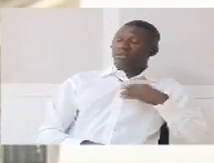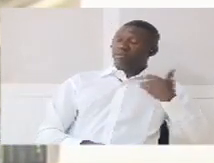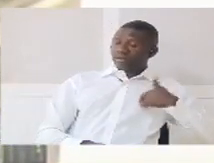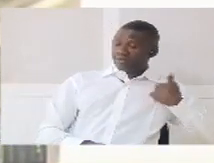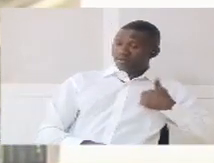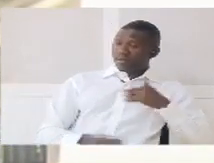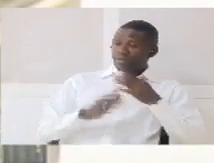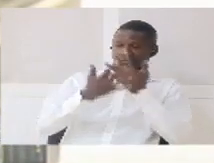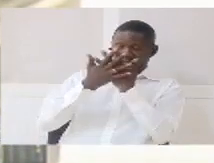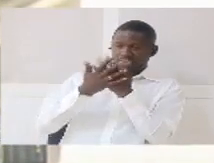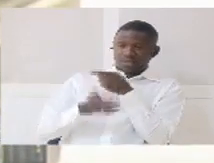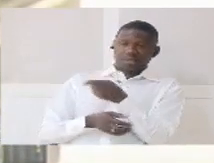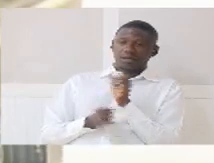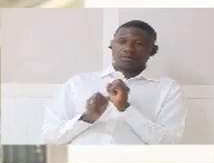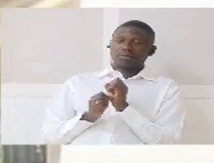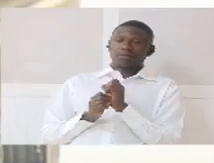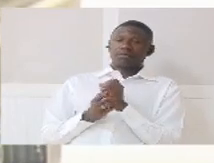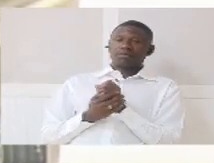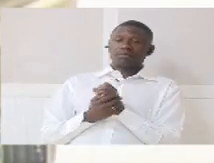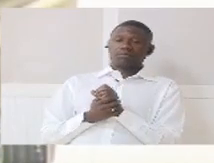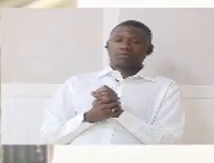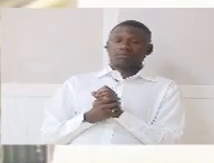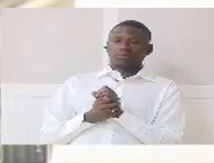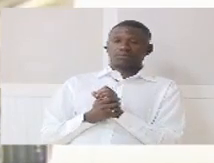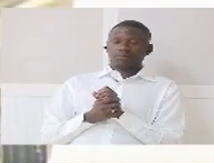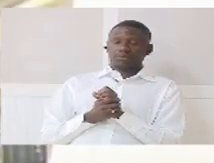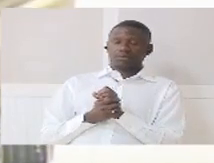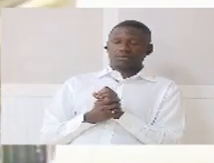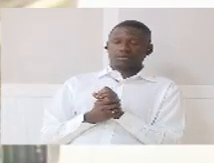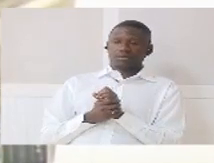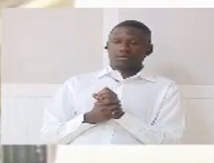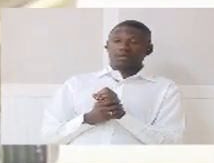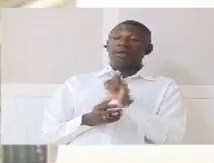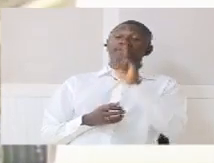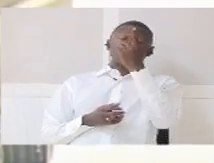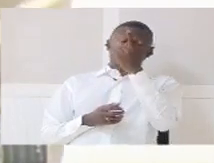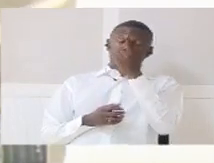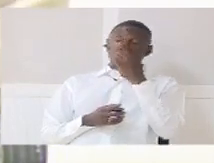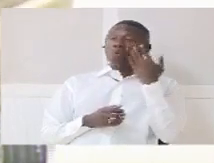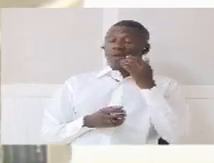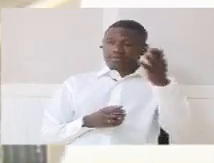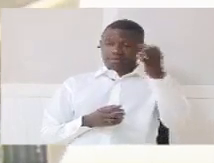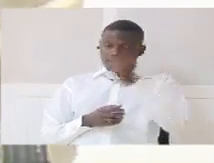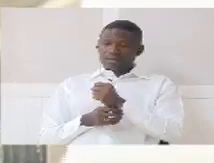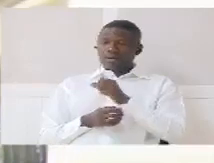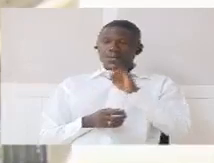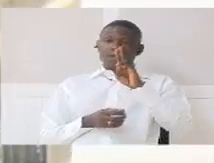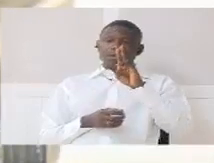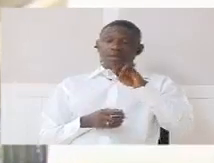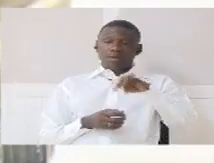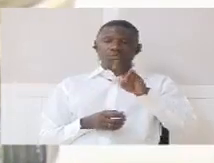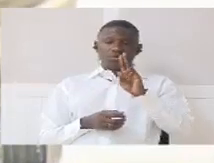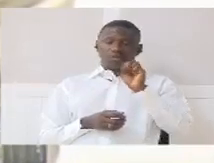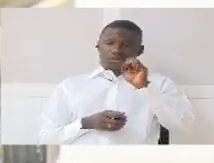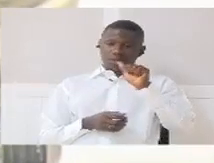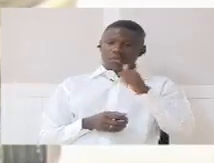Munta foloto, Musa buka funtinu nkasoko. Yes. Biria nati foloke, biria sorom foloke. Nene maja band outside. I